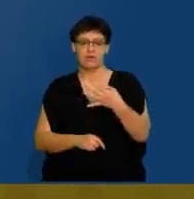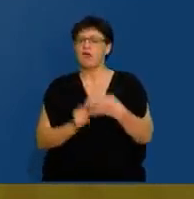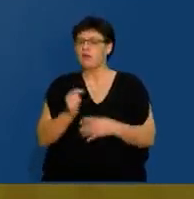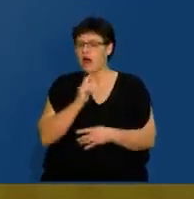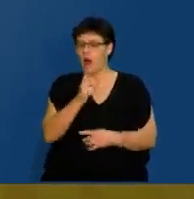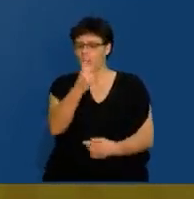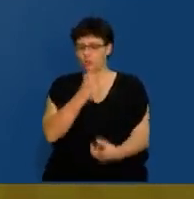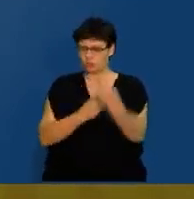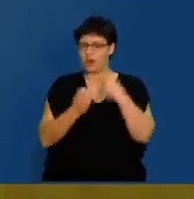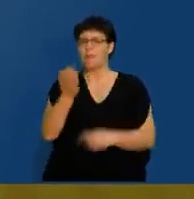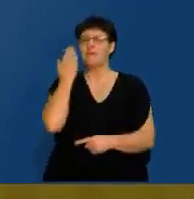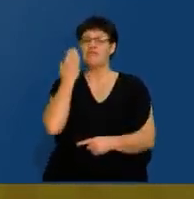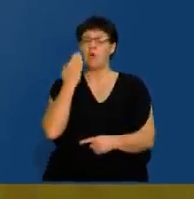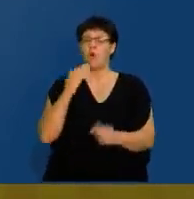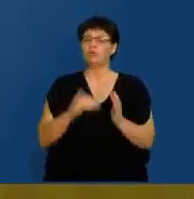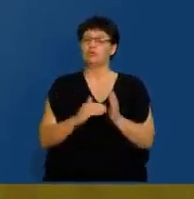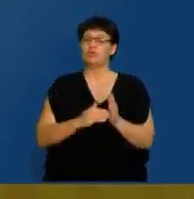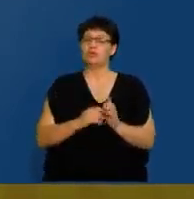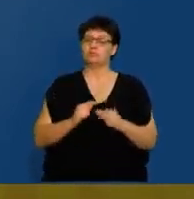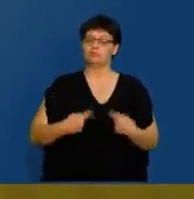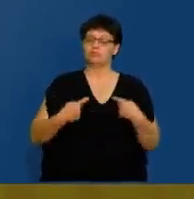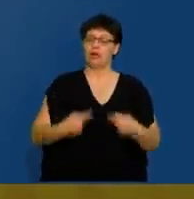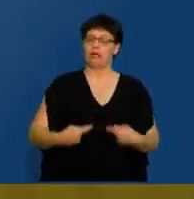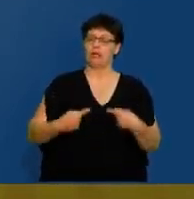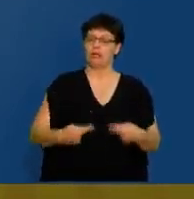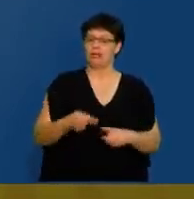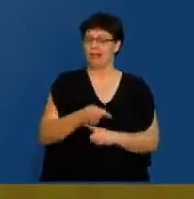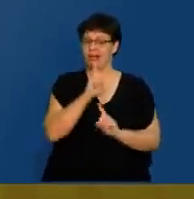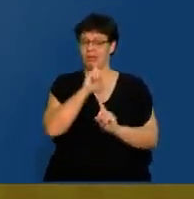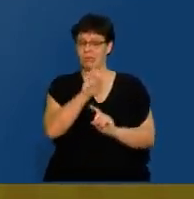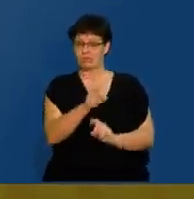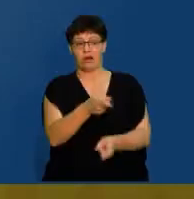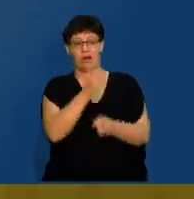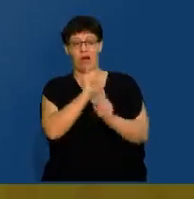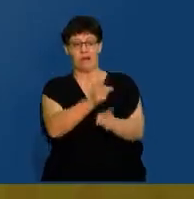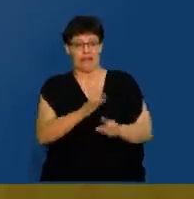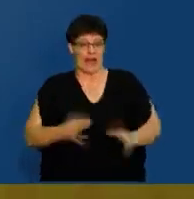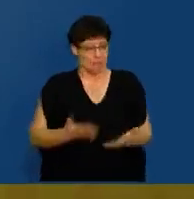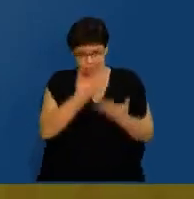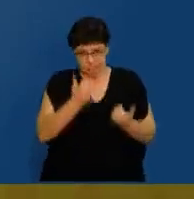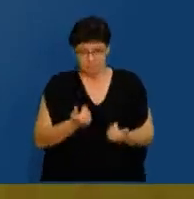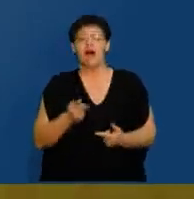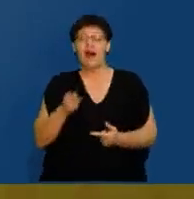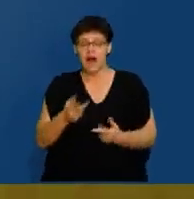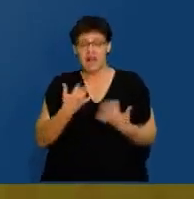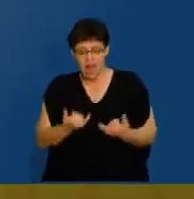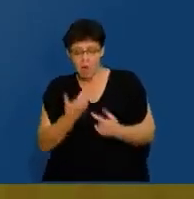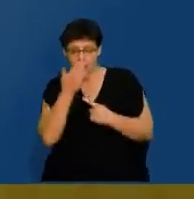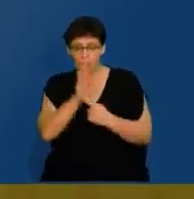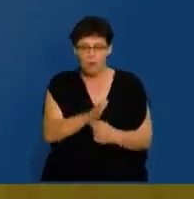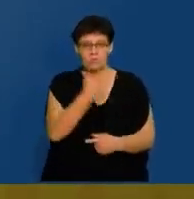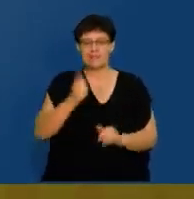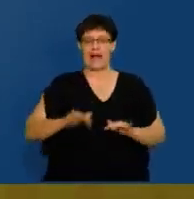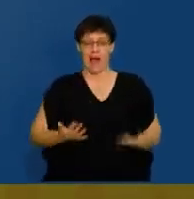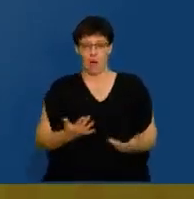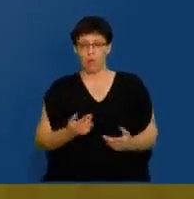that have challenged learners over the years. And so we're going to focus on those questions and give you an insight as to how to best approach these